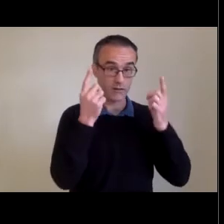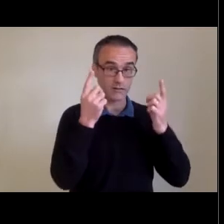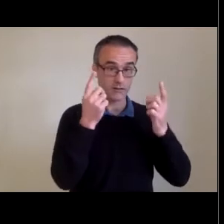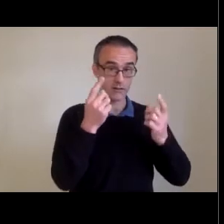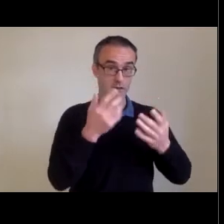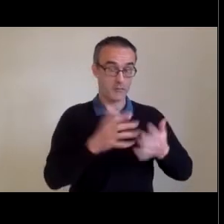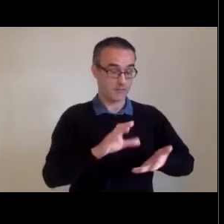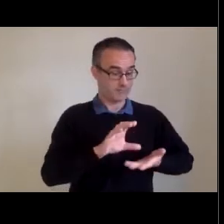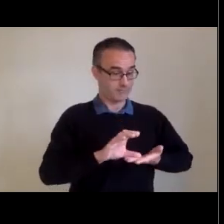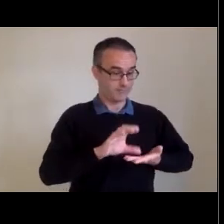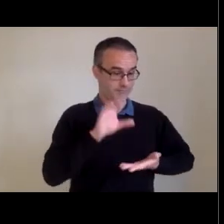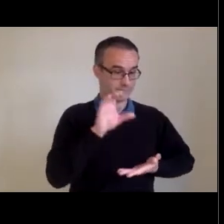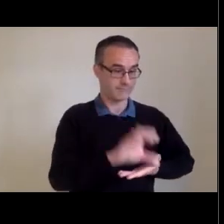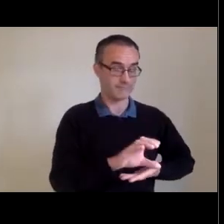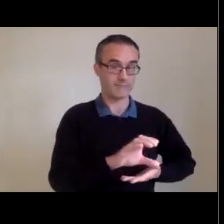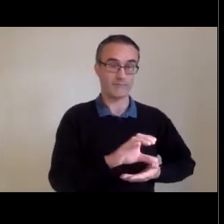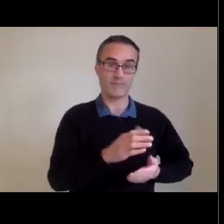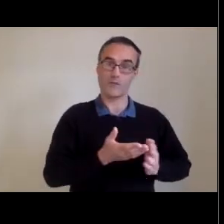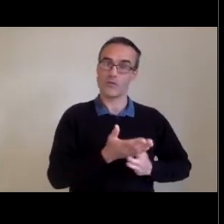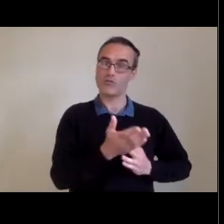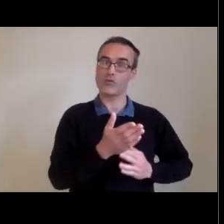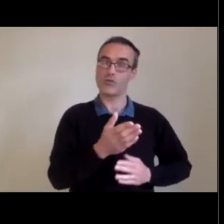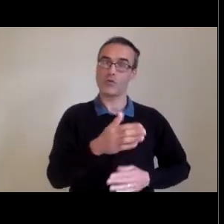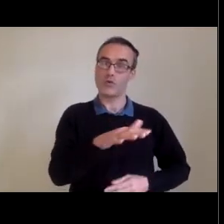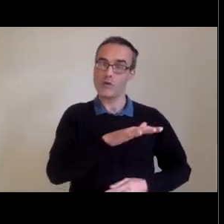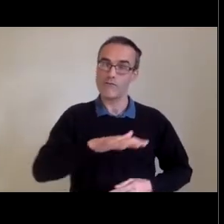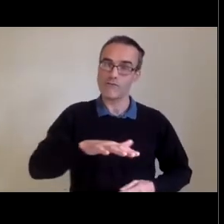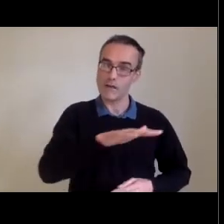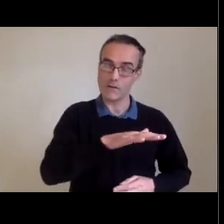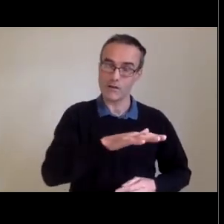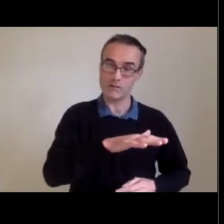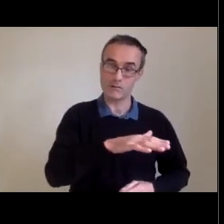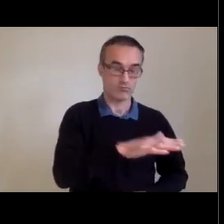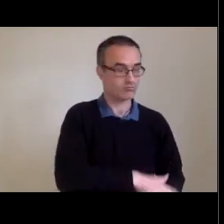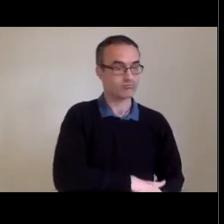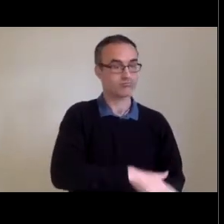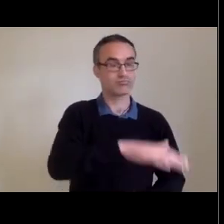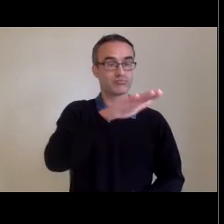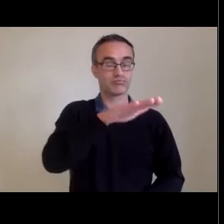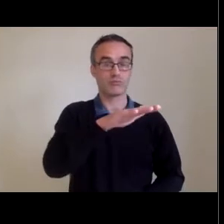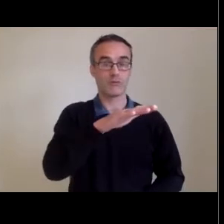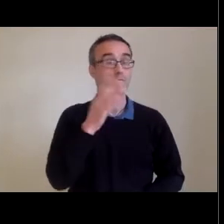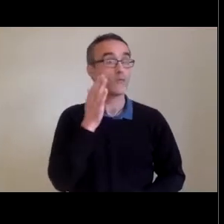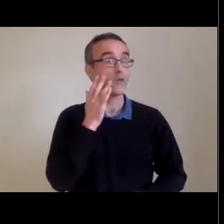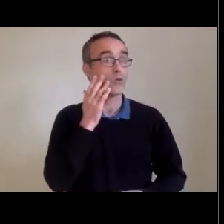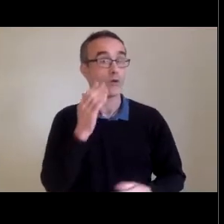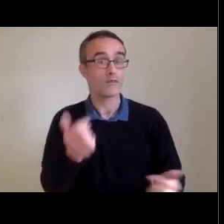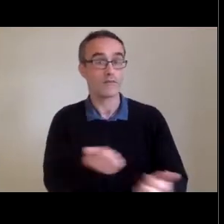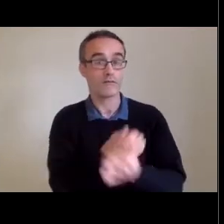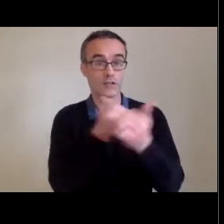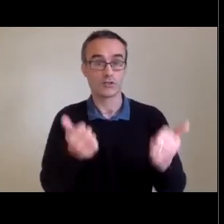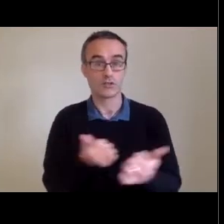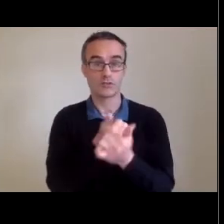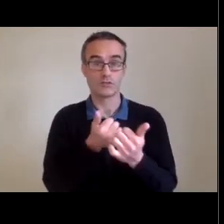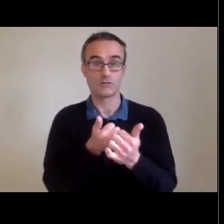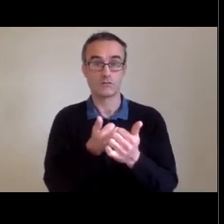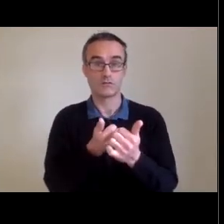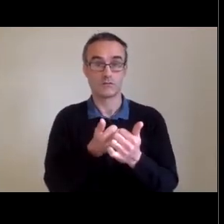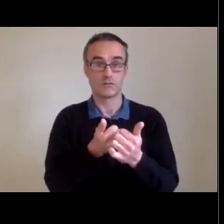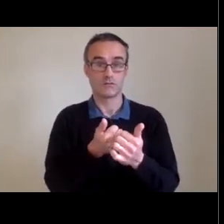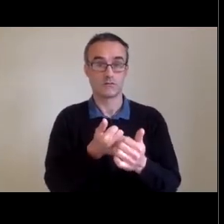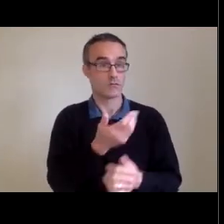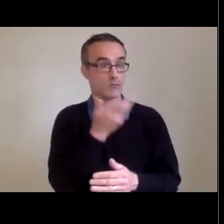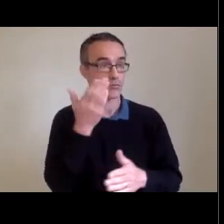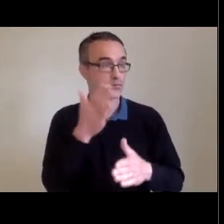crèche, primary, secondary, and university level. Once they finish, they are starting to work. When they don't have the